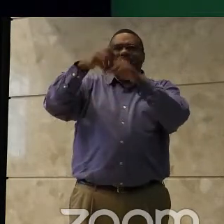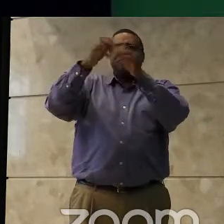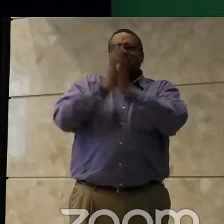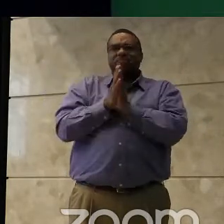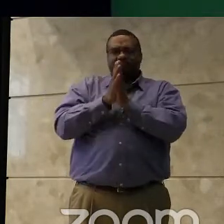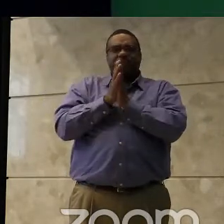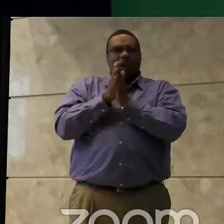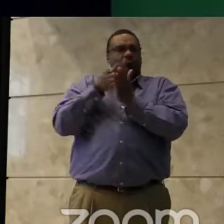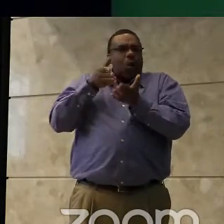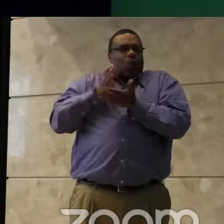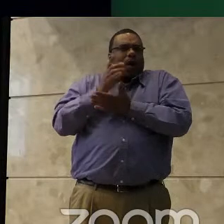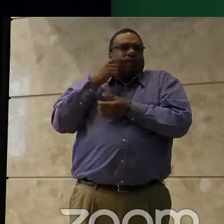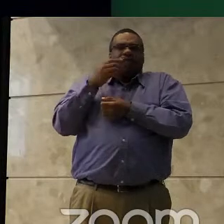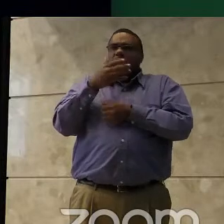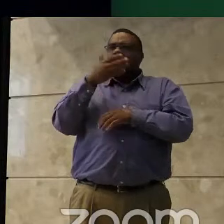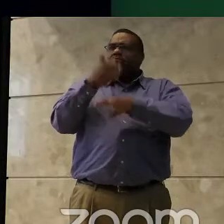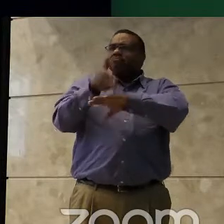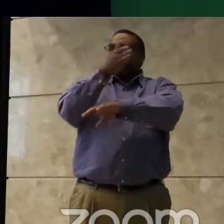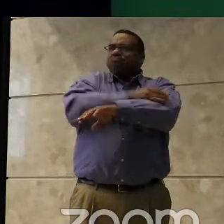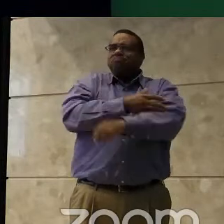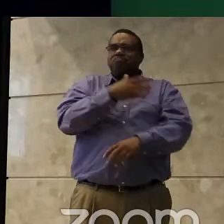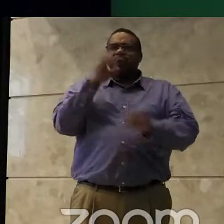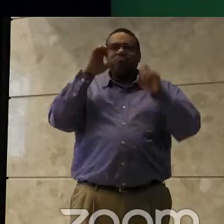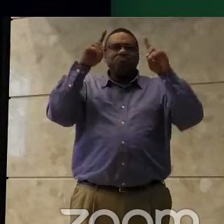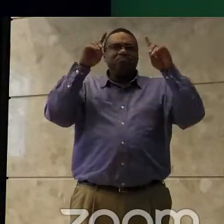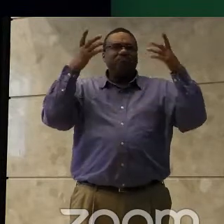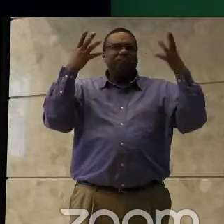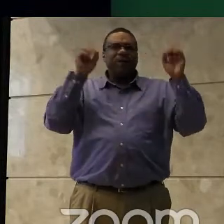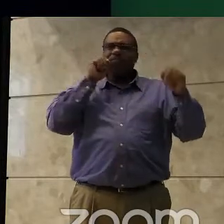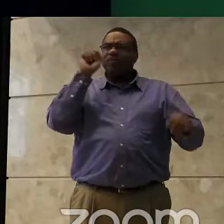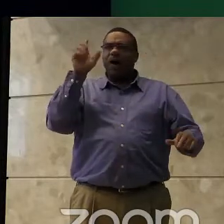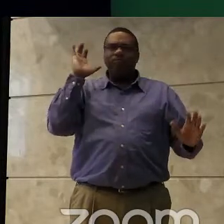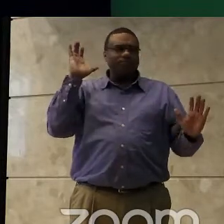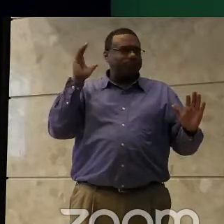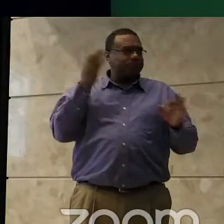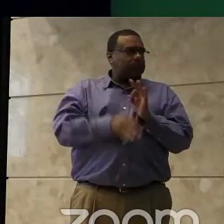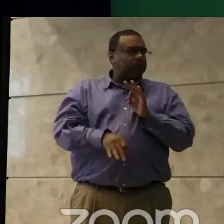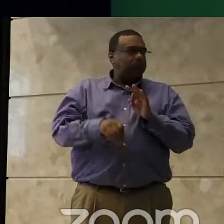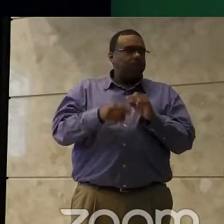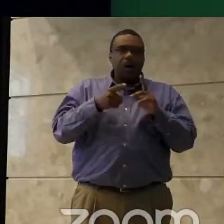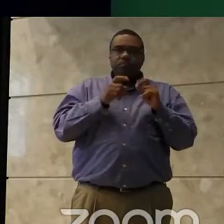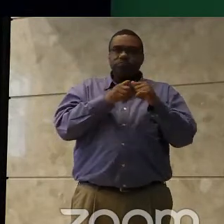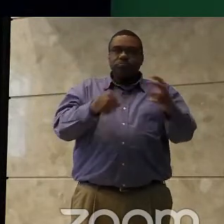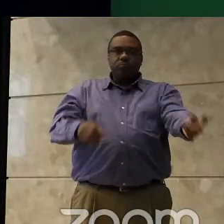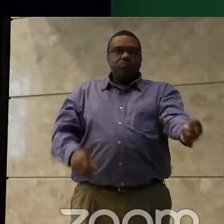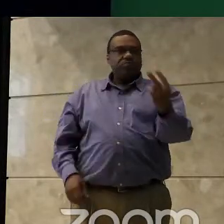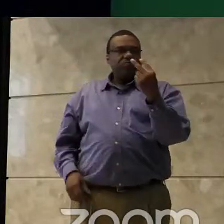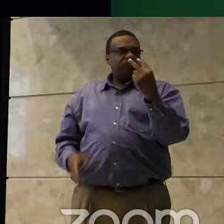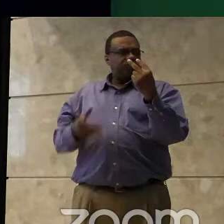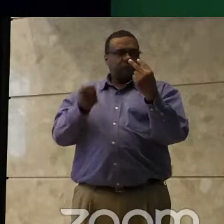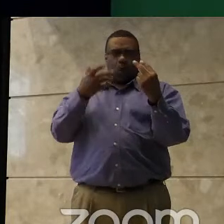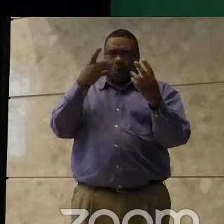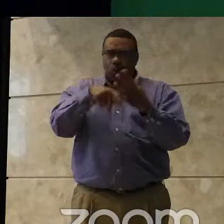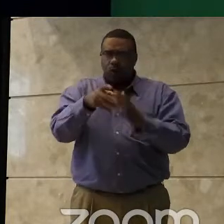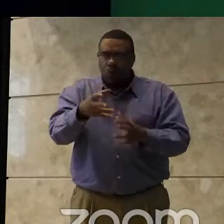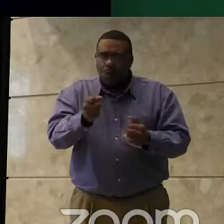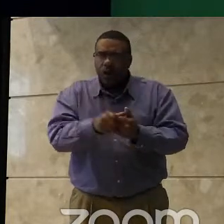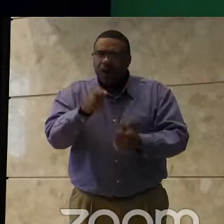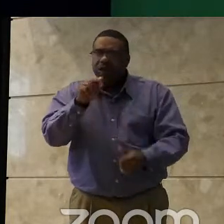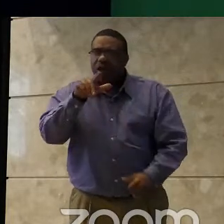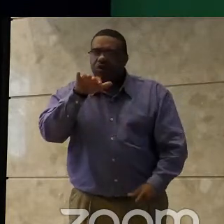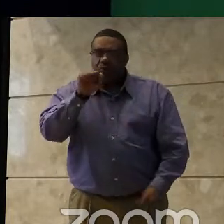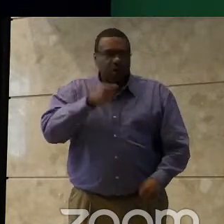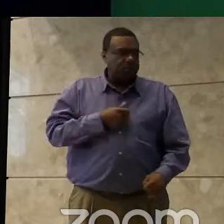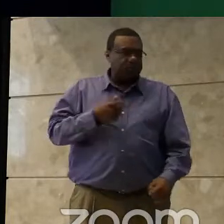to a better education. That was it. So he looks at me and he says, "What do you want, little Negro?" Now